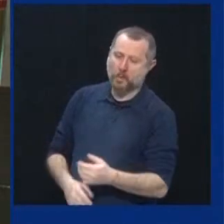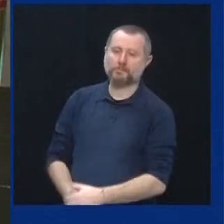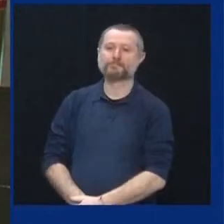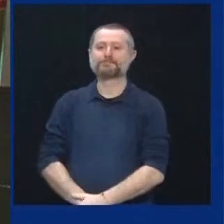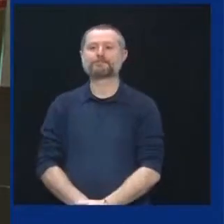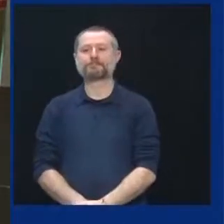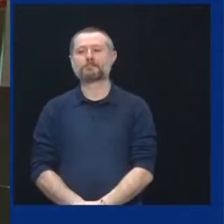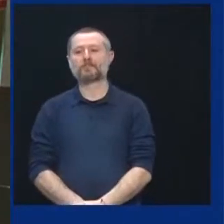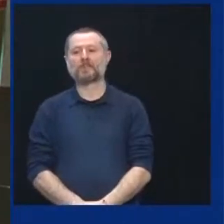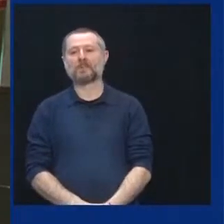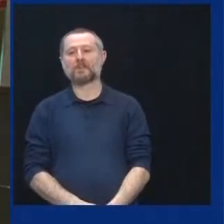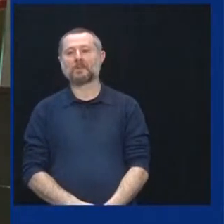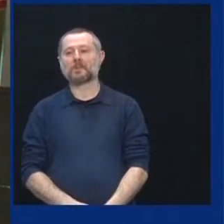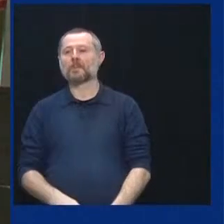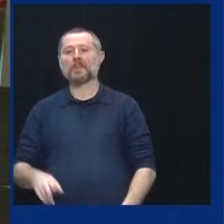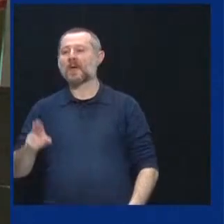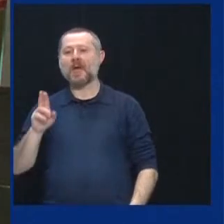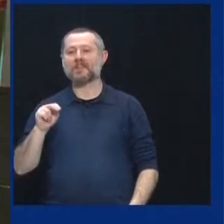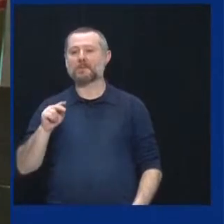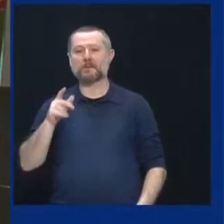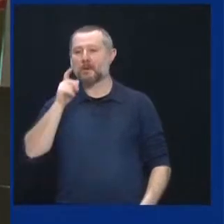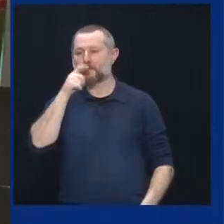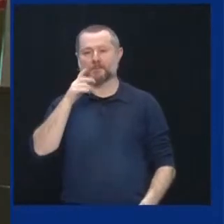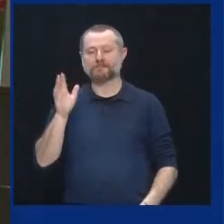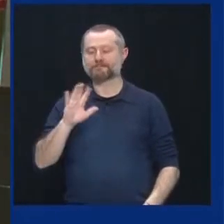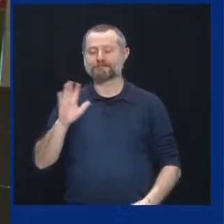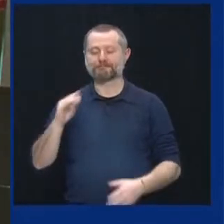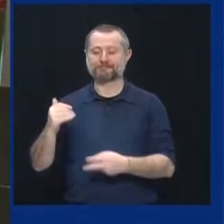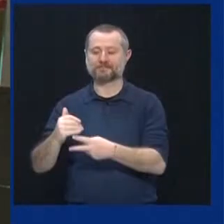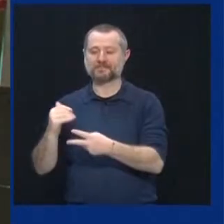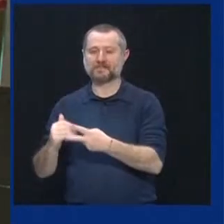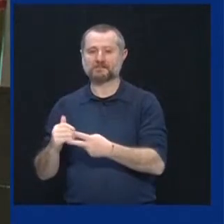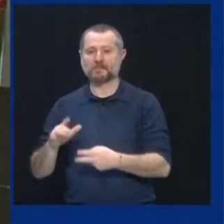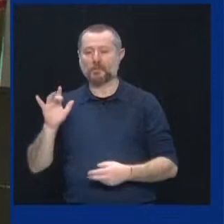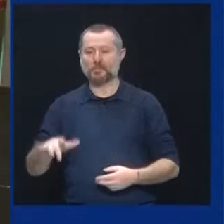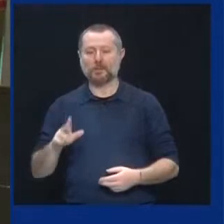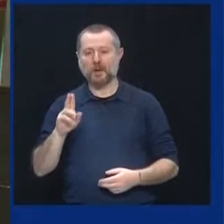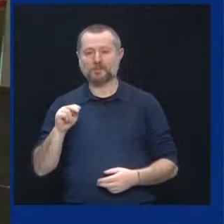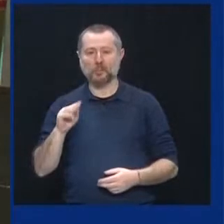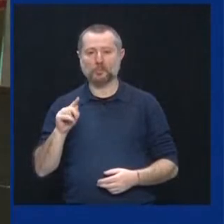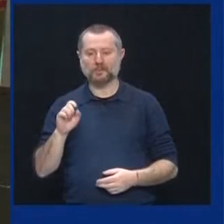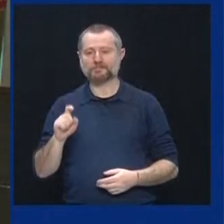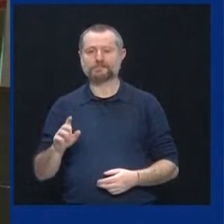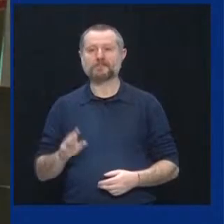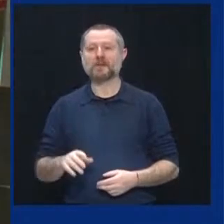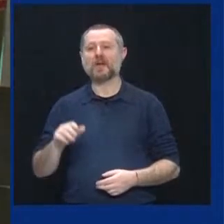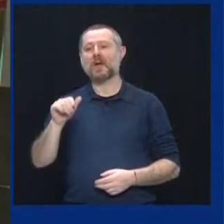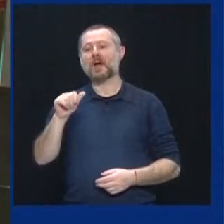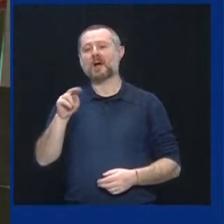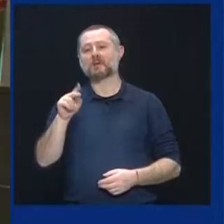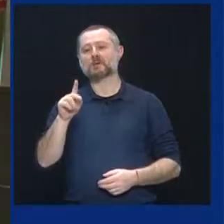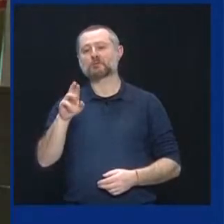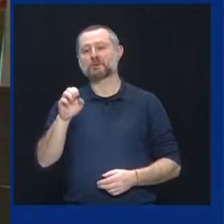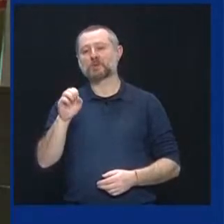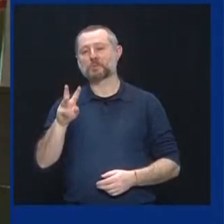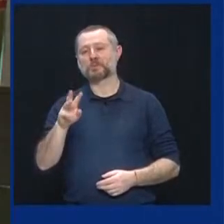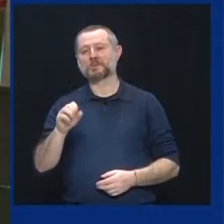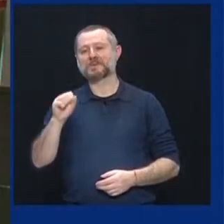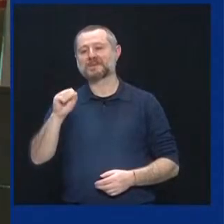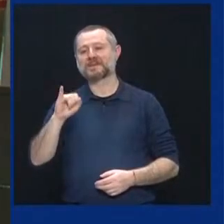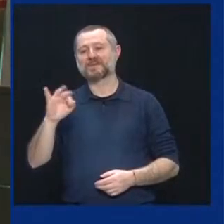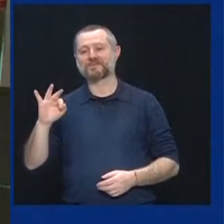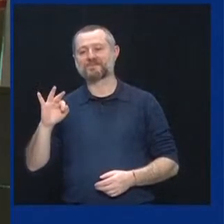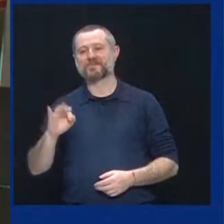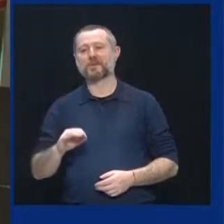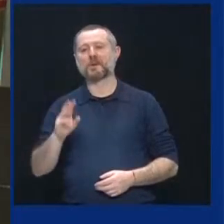Unmute, unmute. All right, we're going to move on to the next question. Governor, your next question comes from Andrew Siff at WNBC TV.